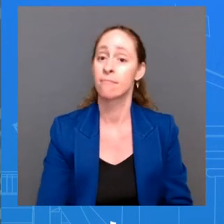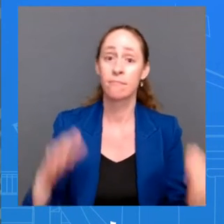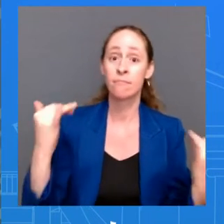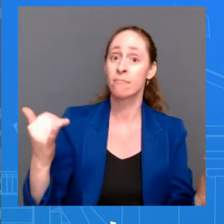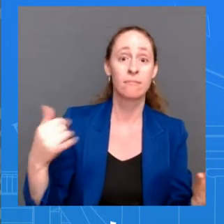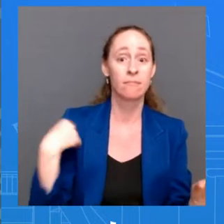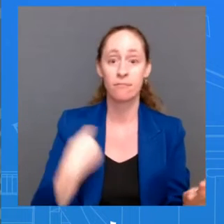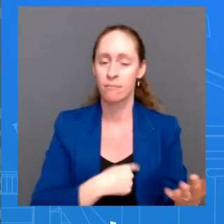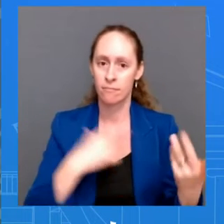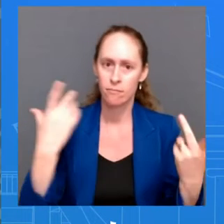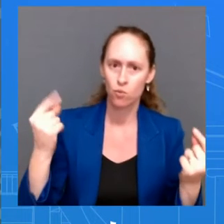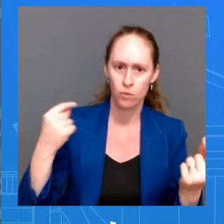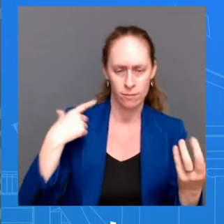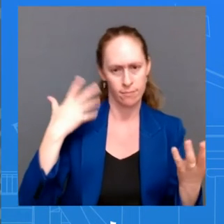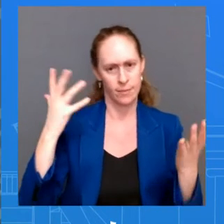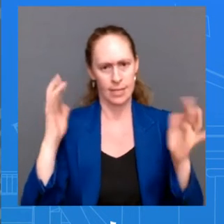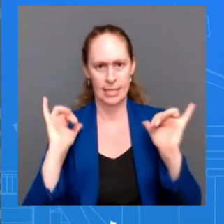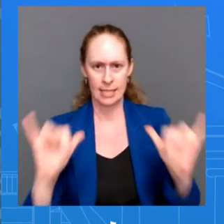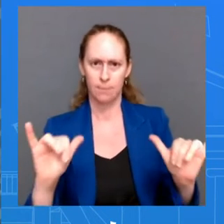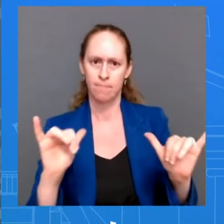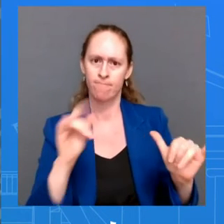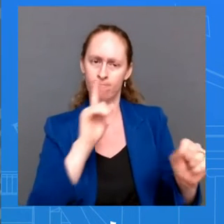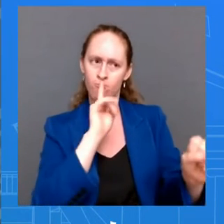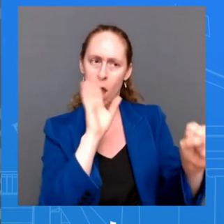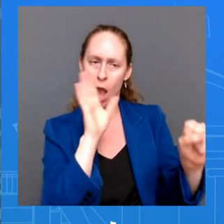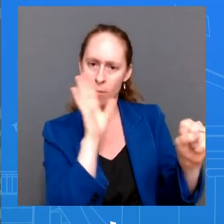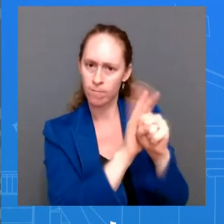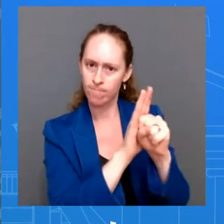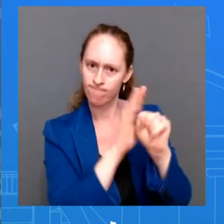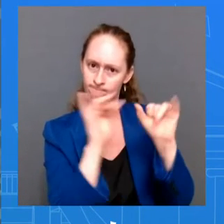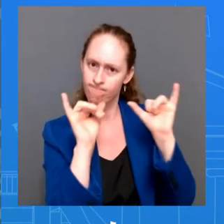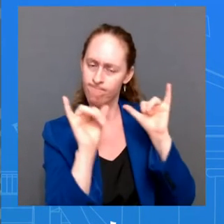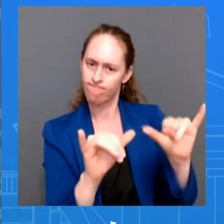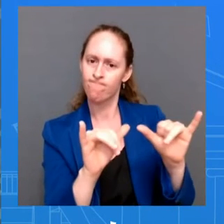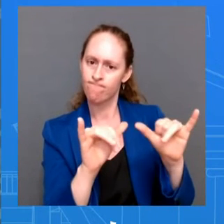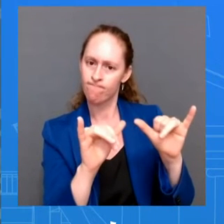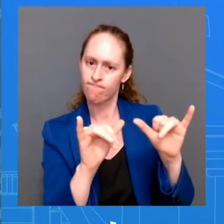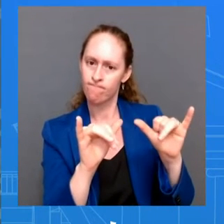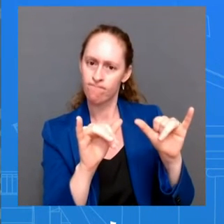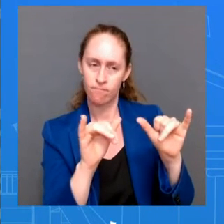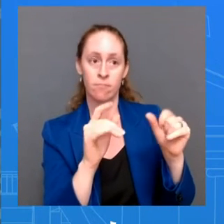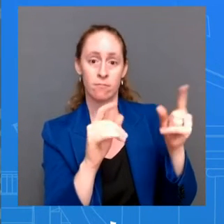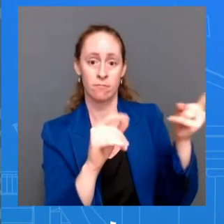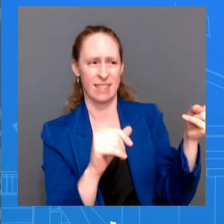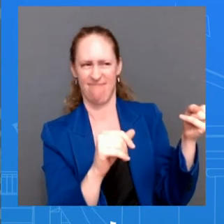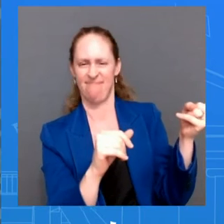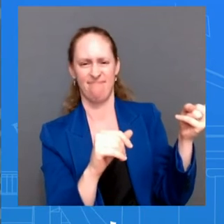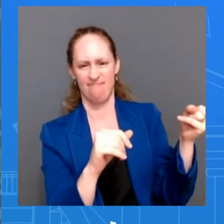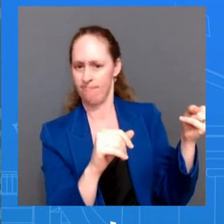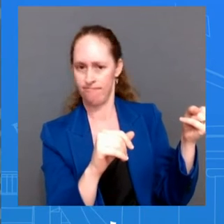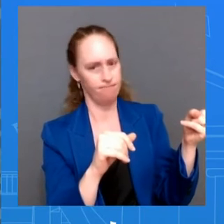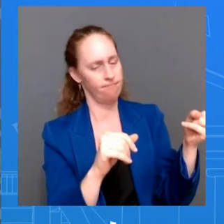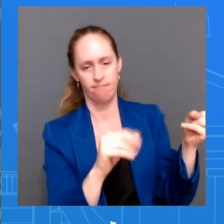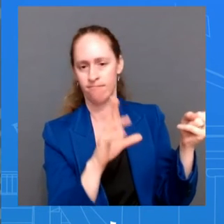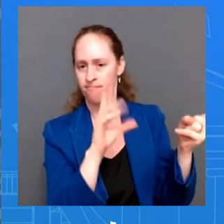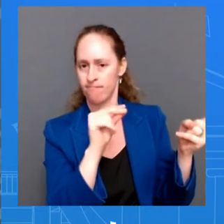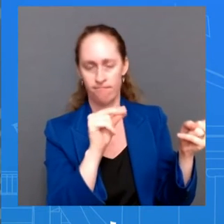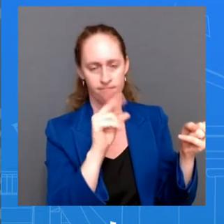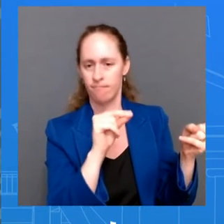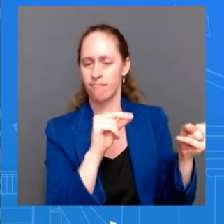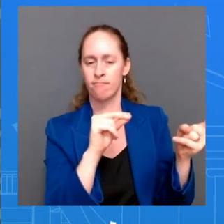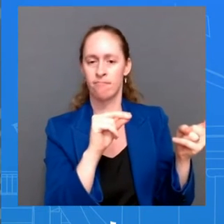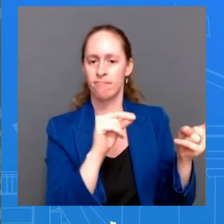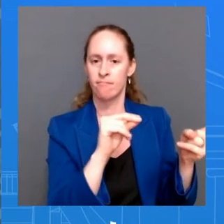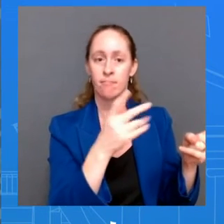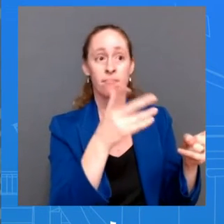wrongfully detained. And that's going to be the focus. And so the president, again, is top of mind. This is a priority, and